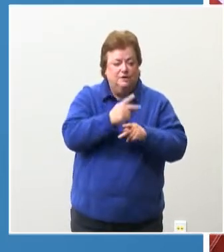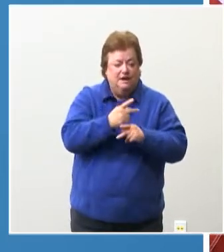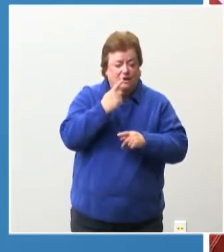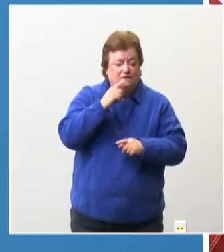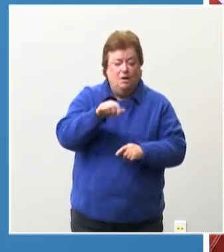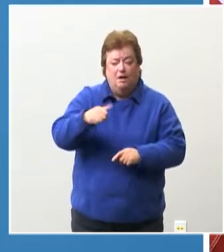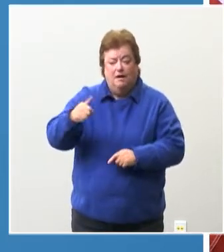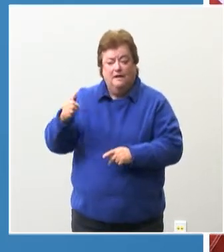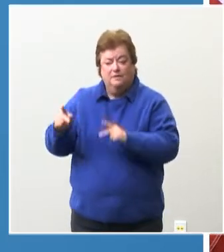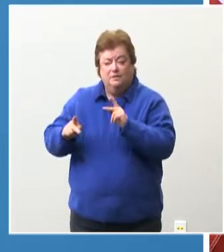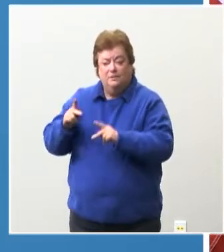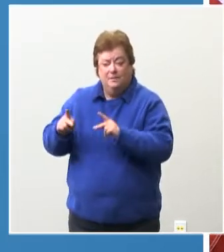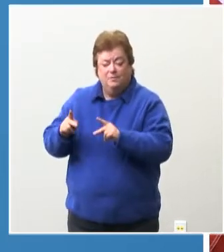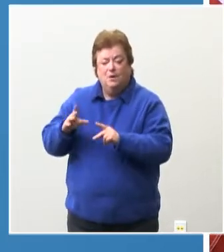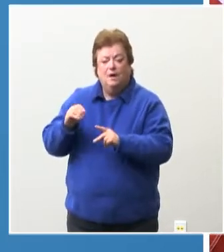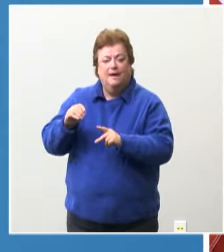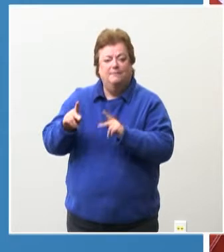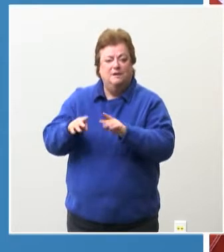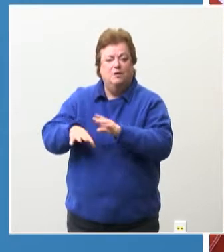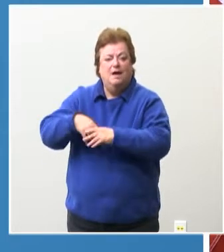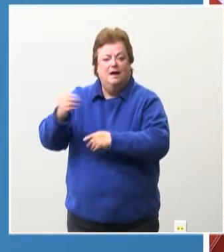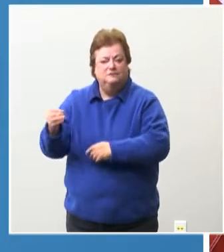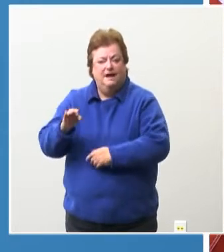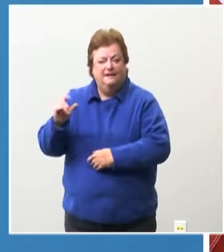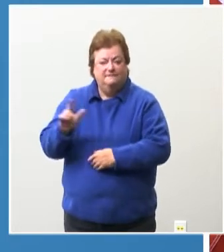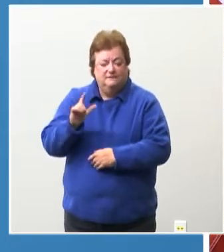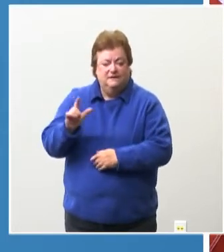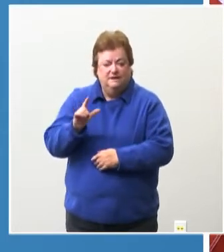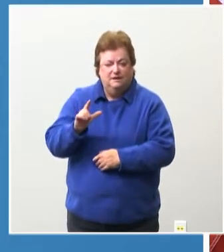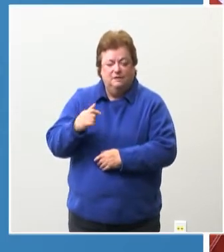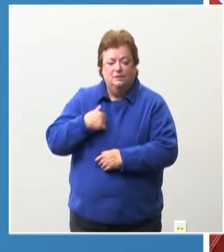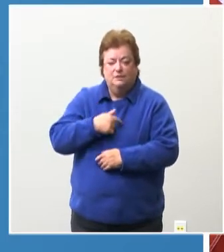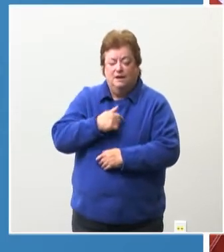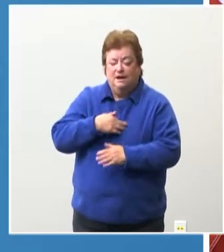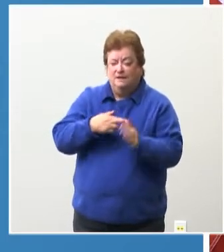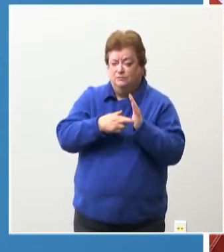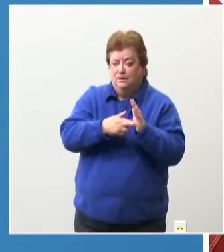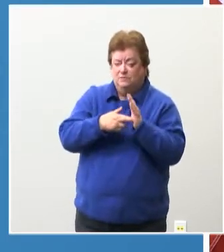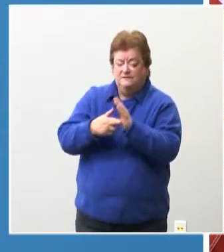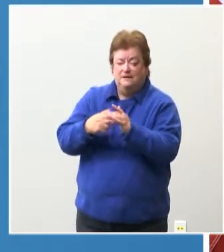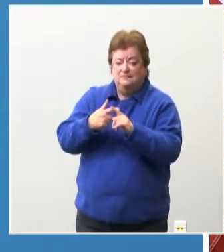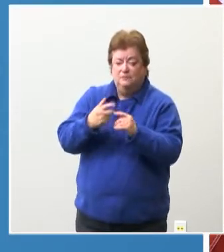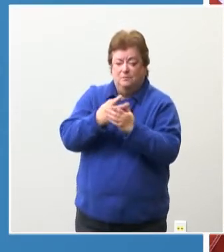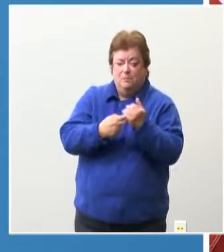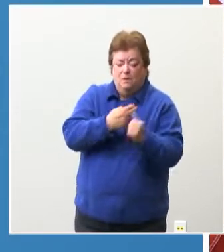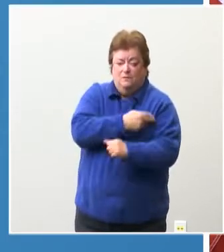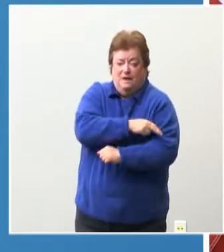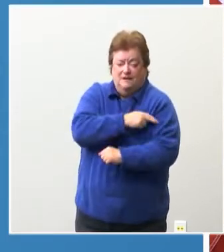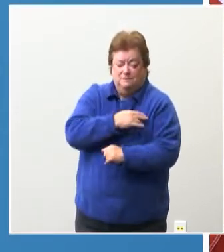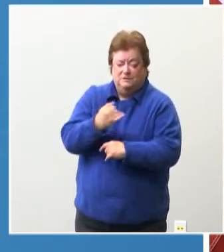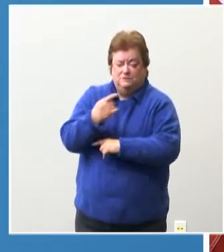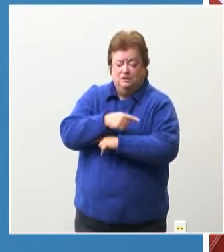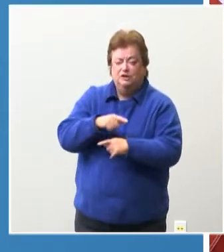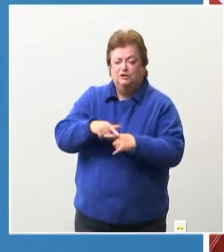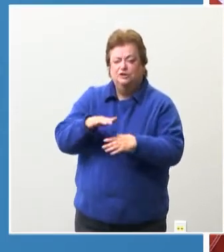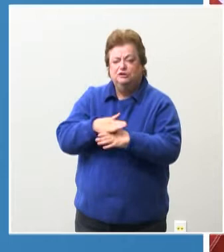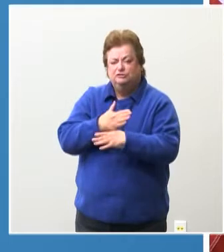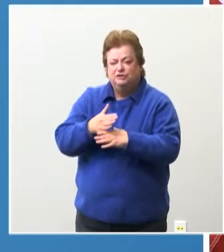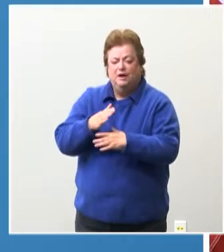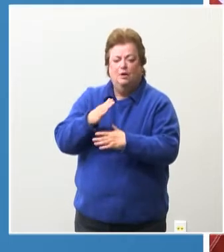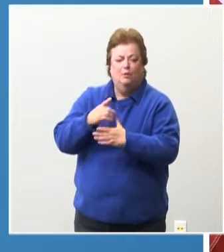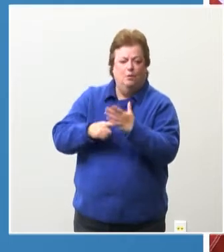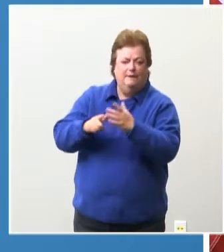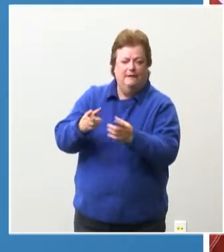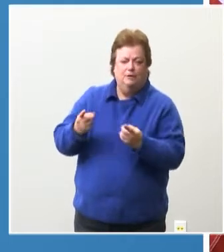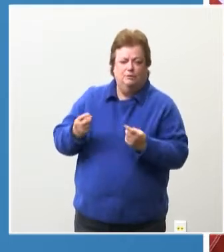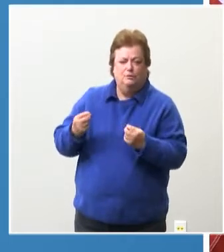well as patients from other communities. We have representatives from both hospitals here today to share some of the actions that